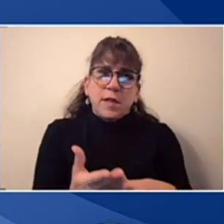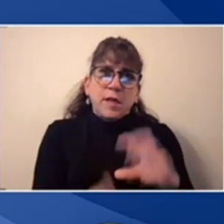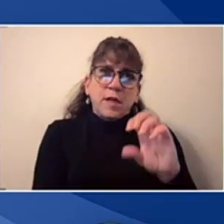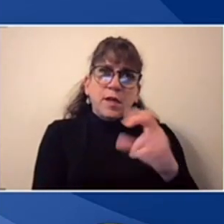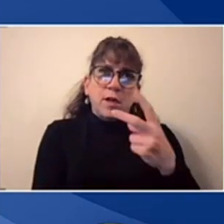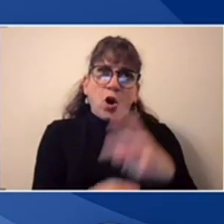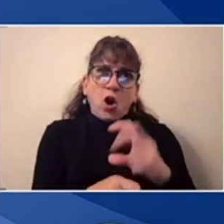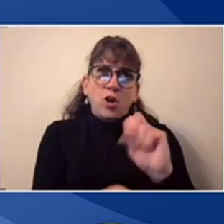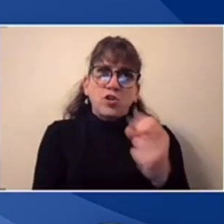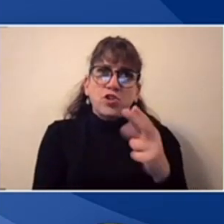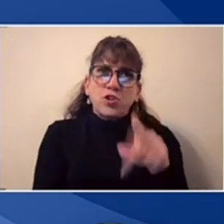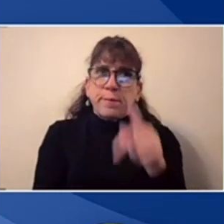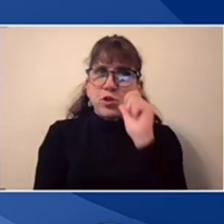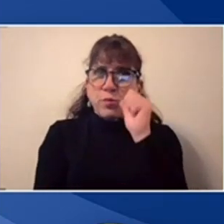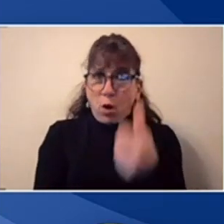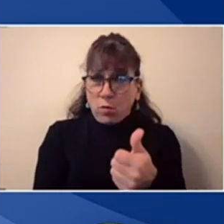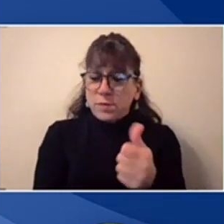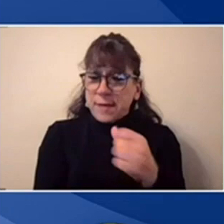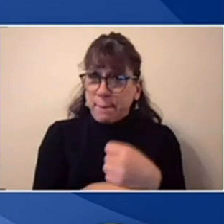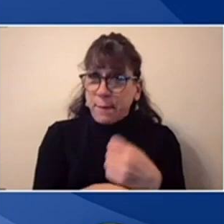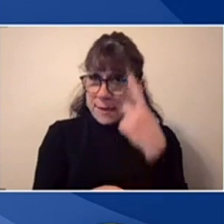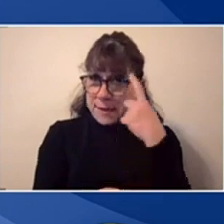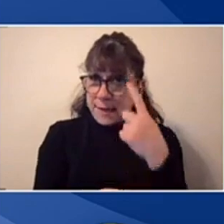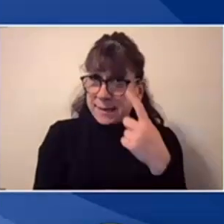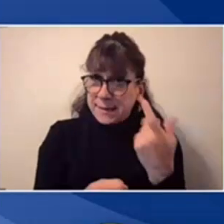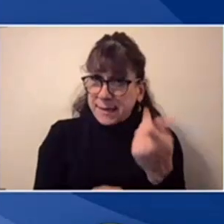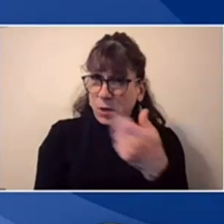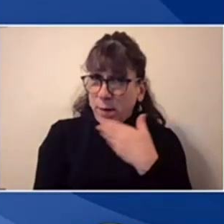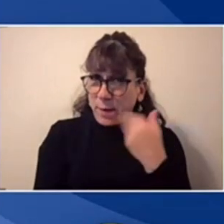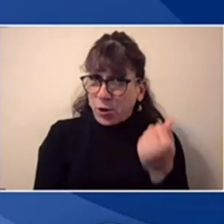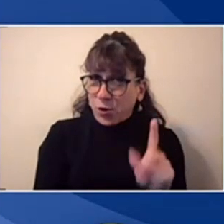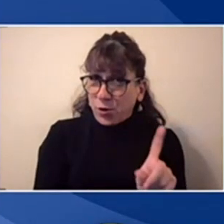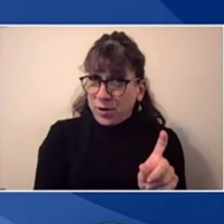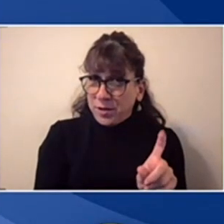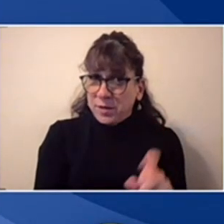Does that make sense? Is that a little bit better?